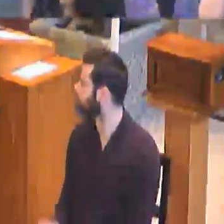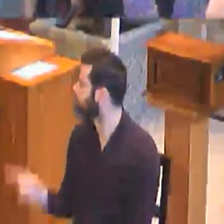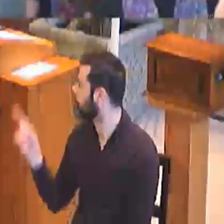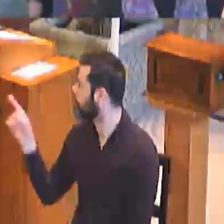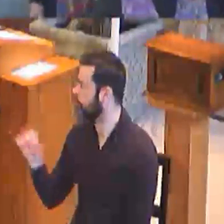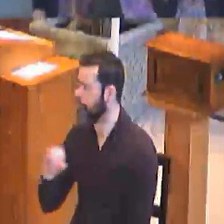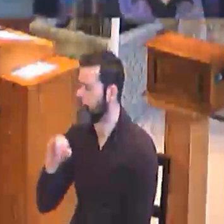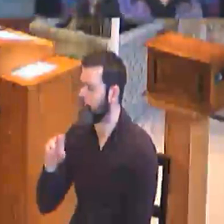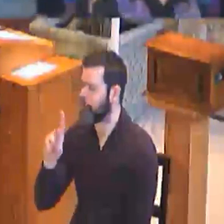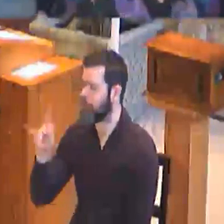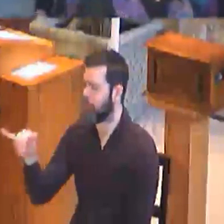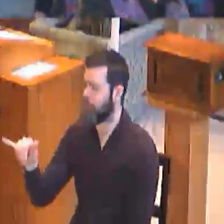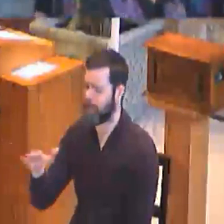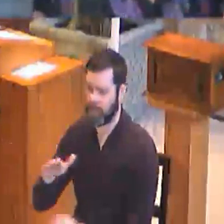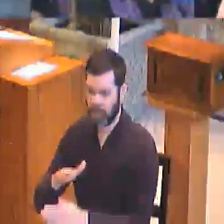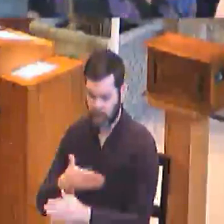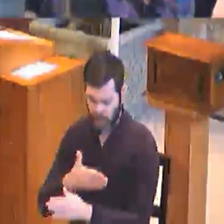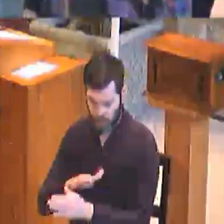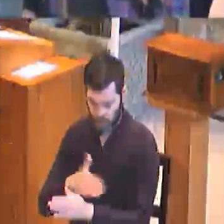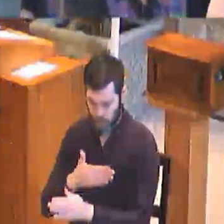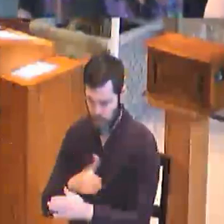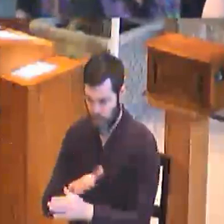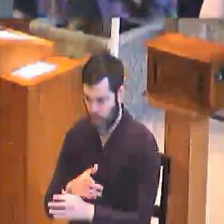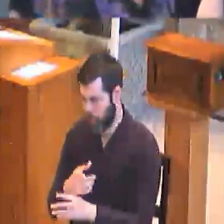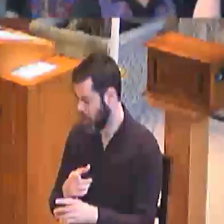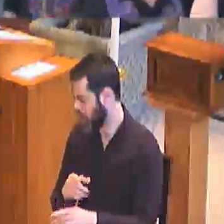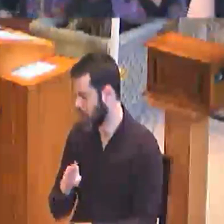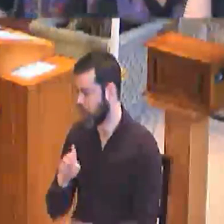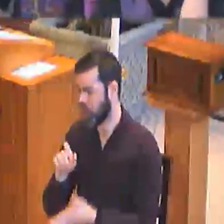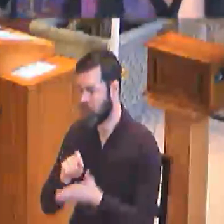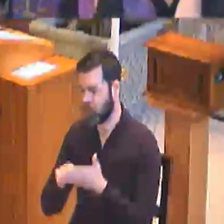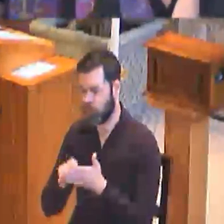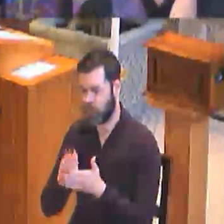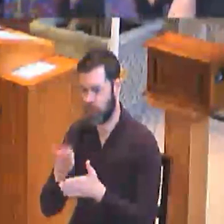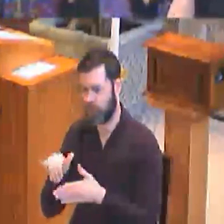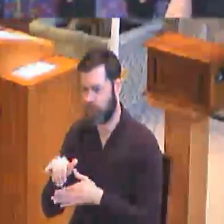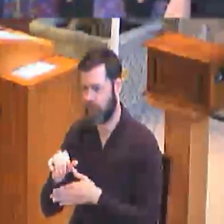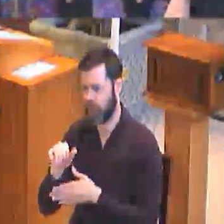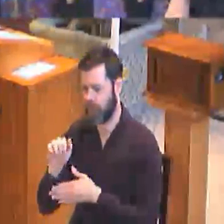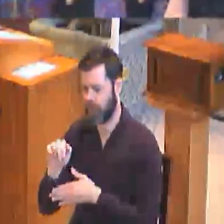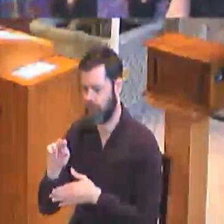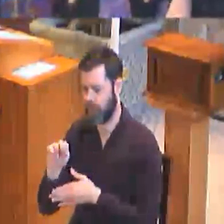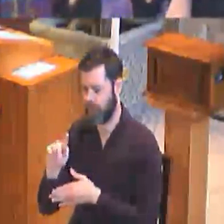Is a song by the by Anthony Brown and Group Therapy.